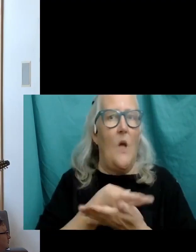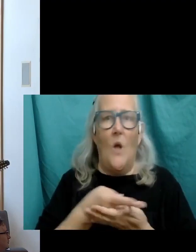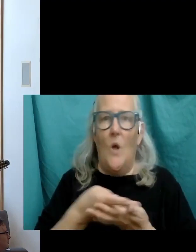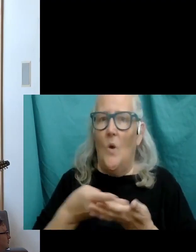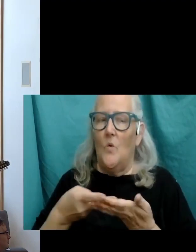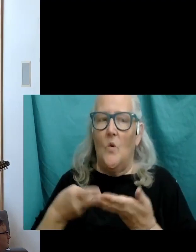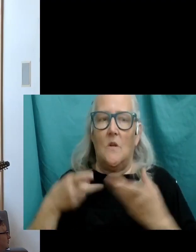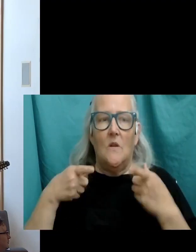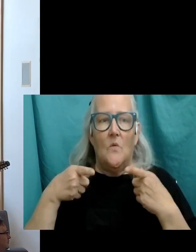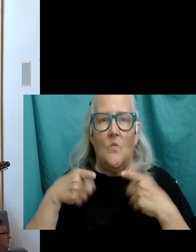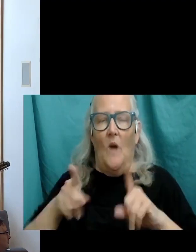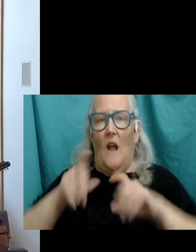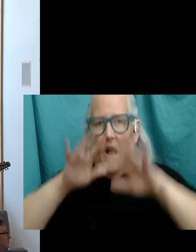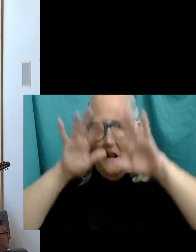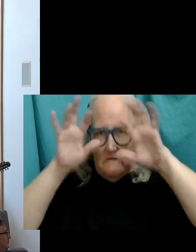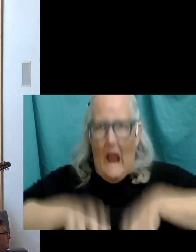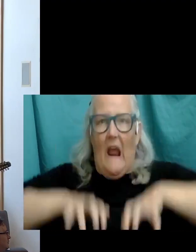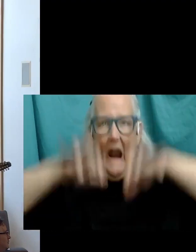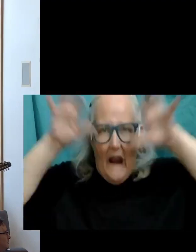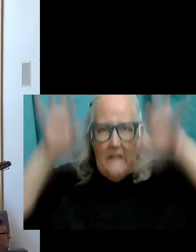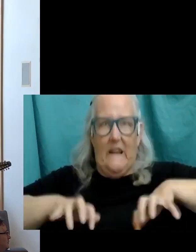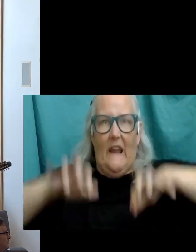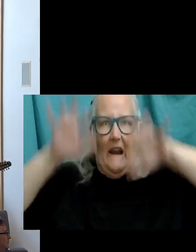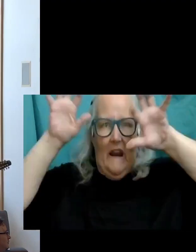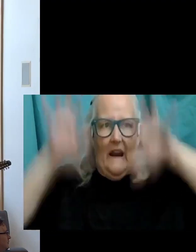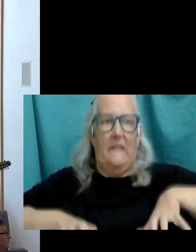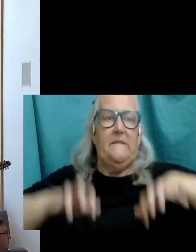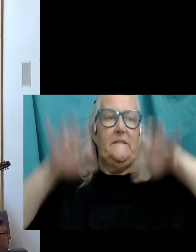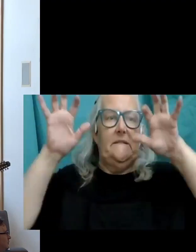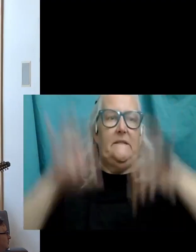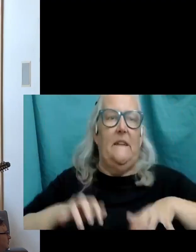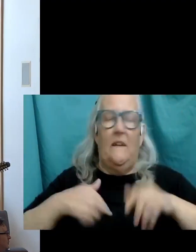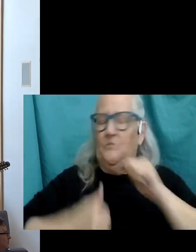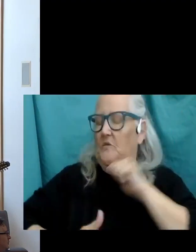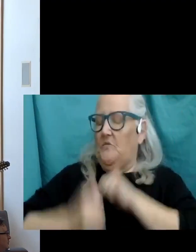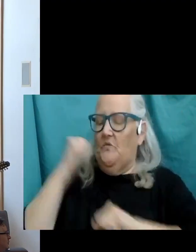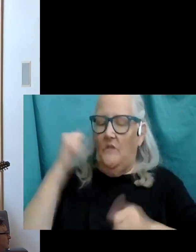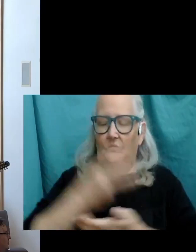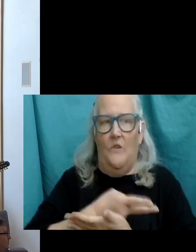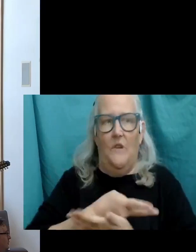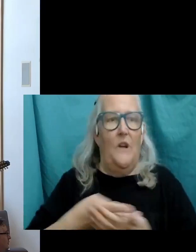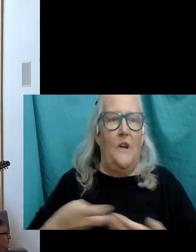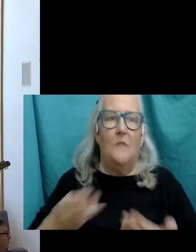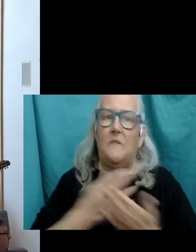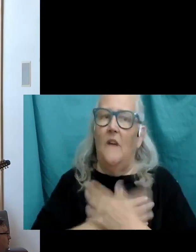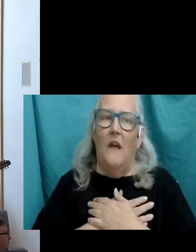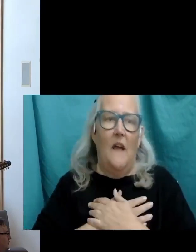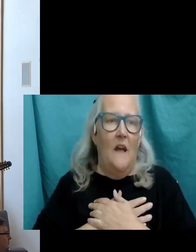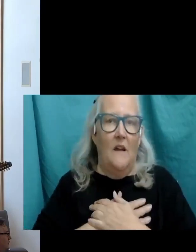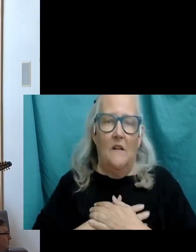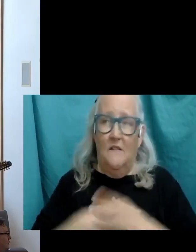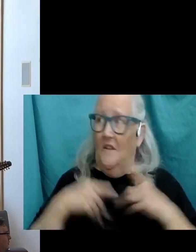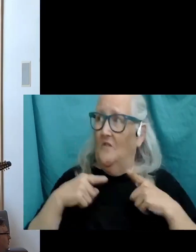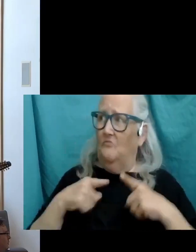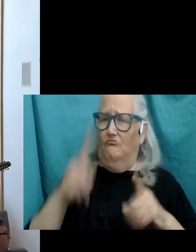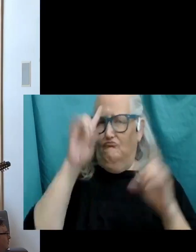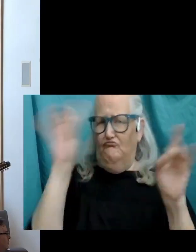rain a-raging. I will not lie me down in such a